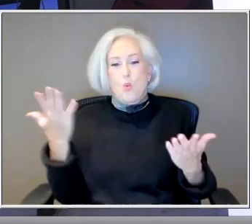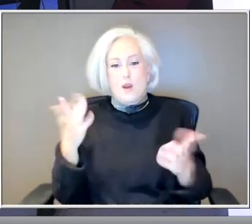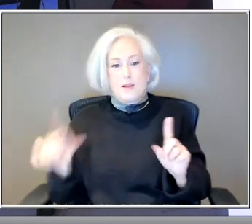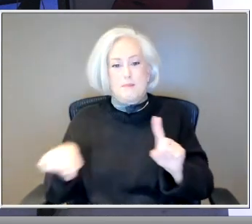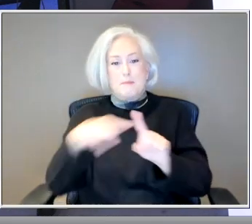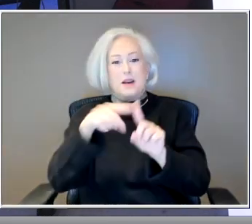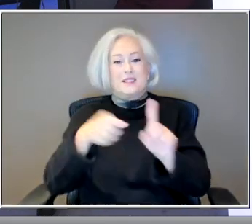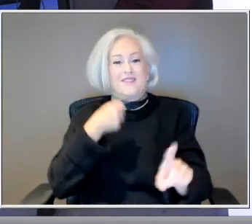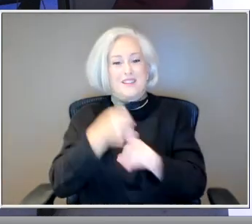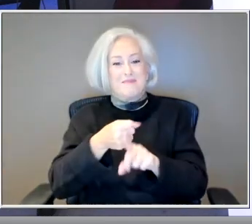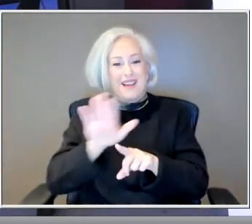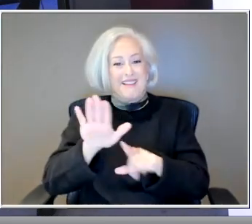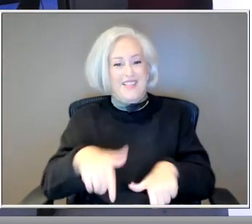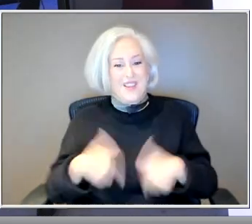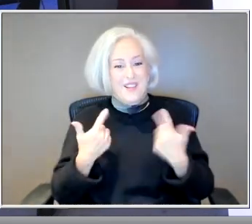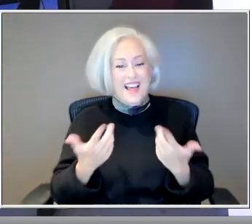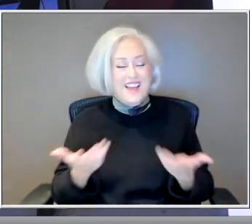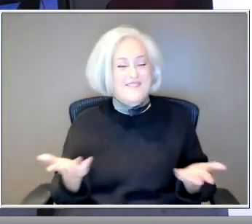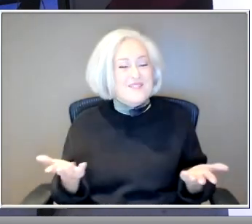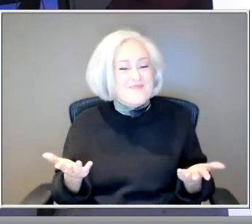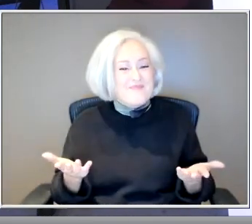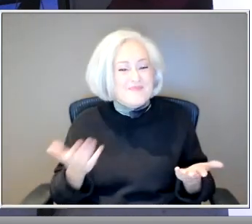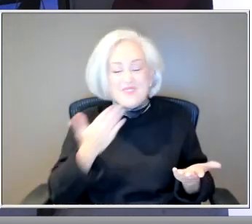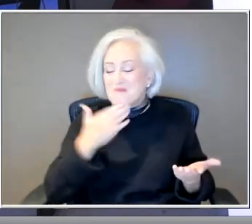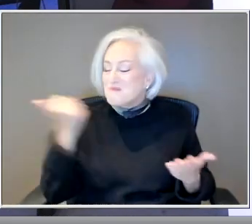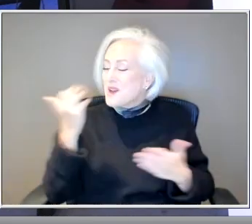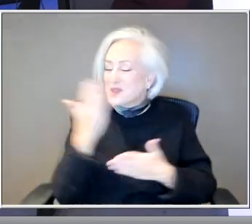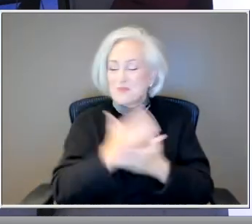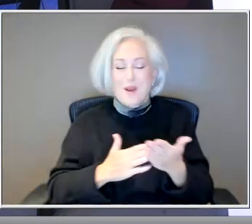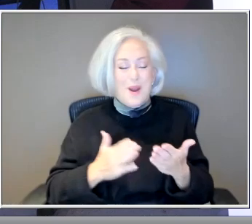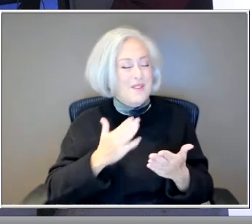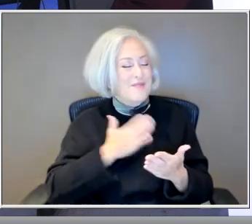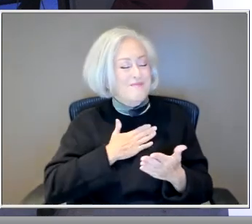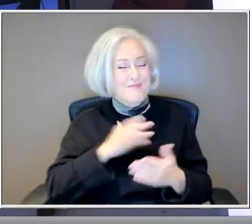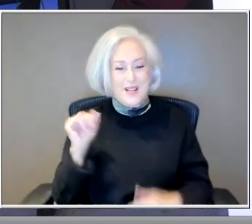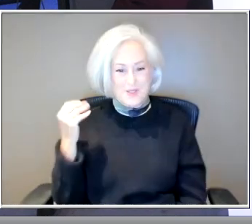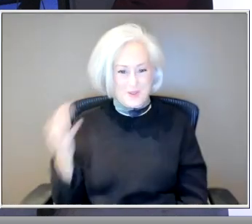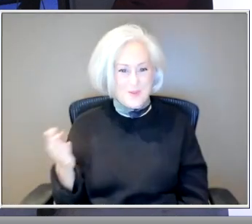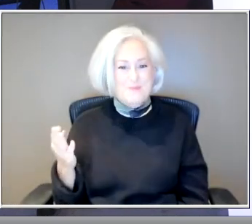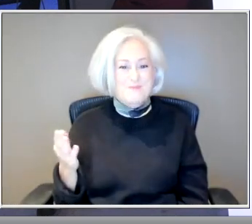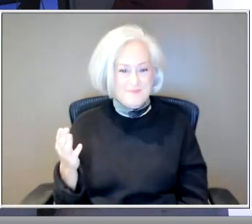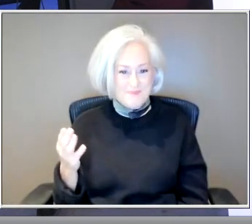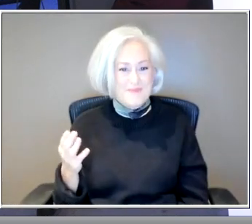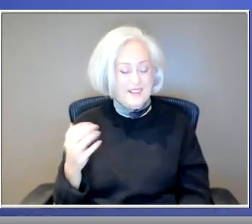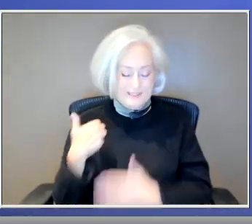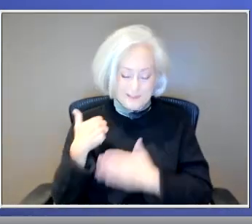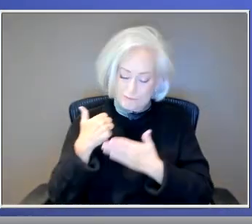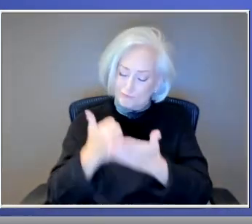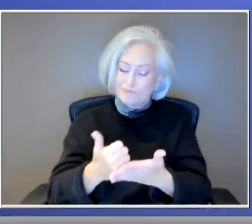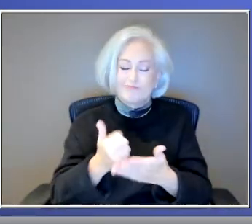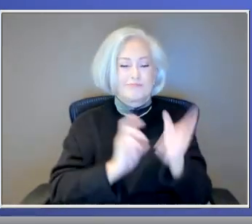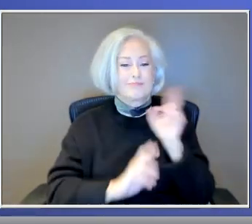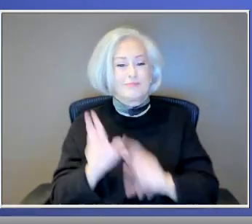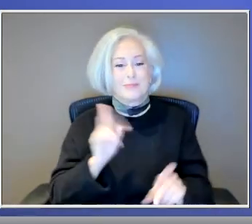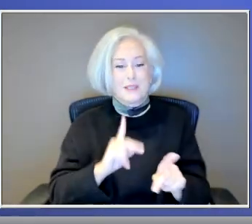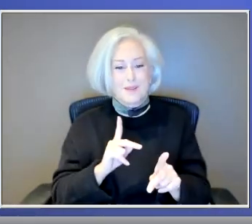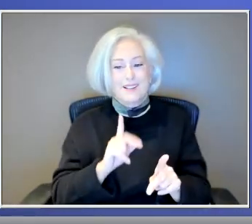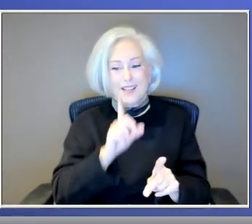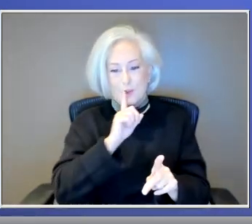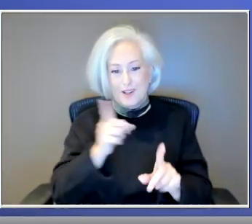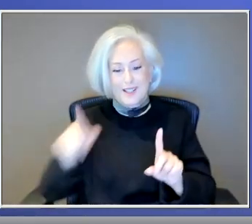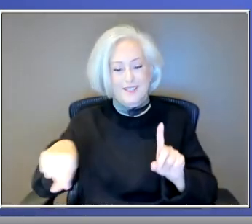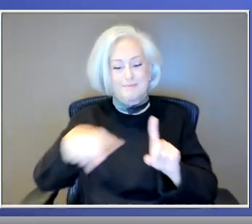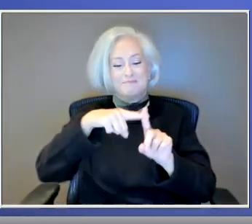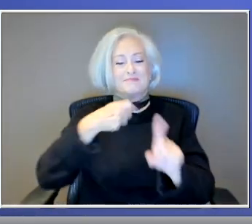I mean, it's the best part of what we do. Just being able to help people and have that impact on your life is such an